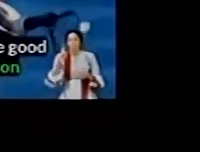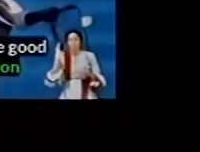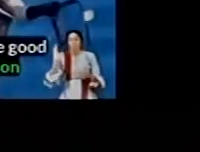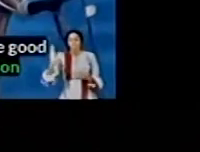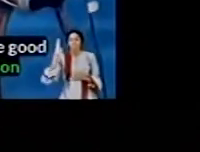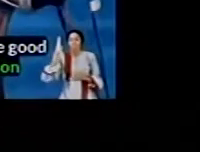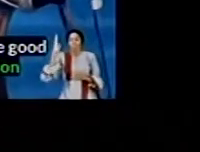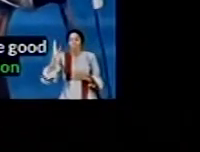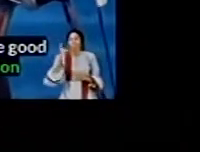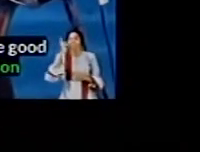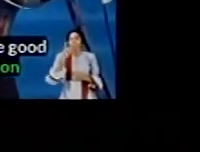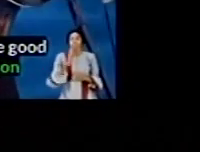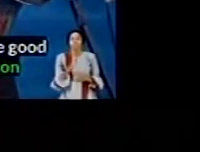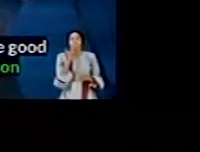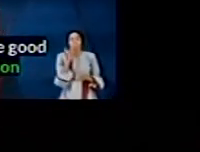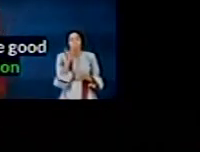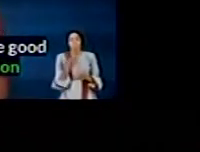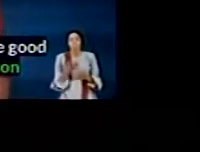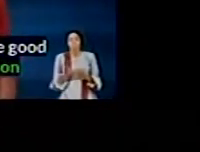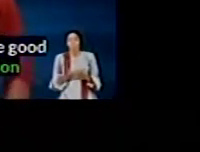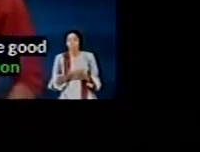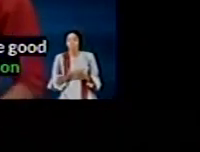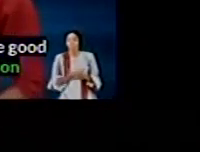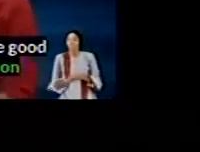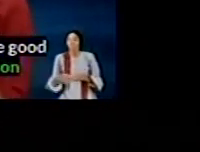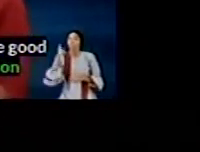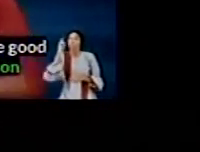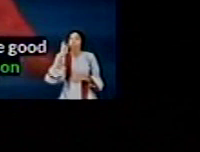Everybody testify.